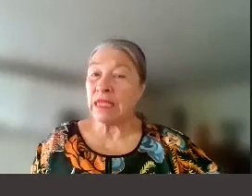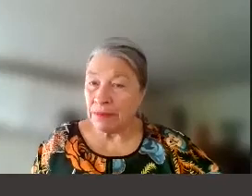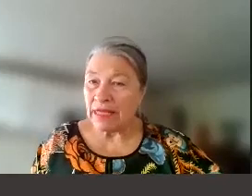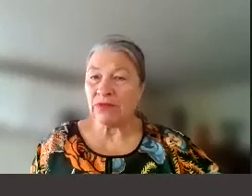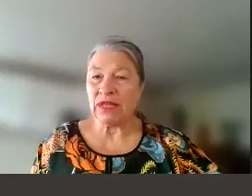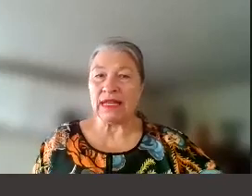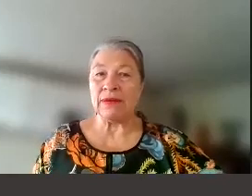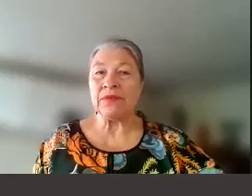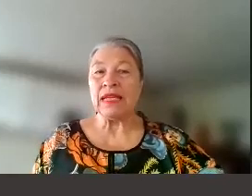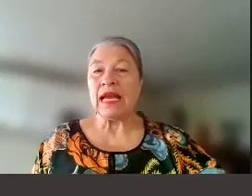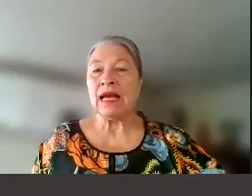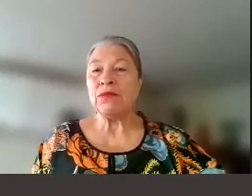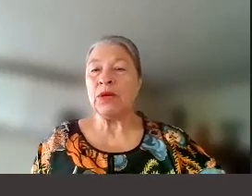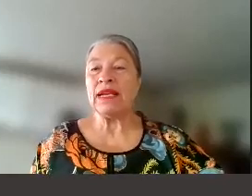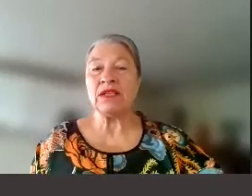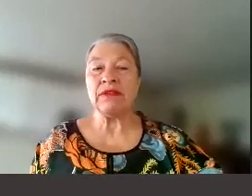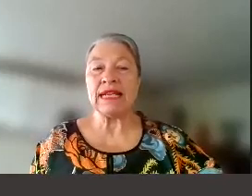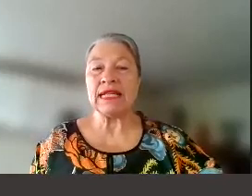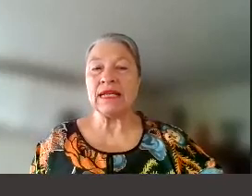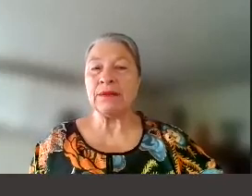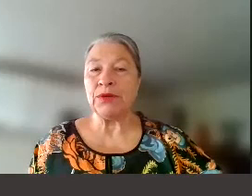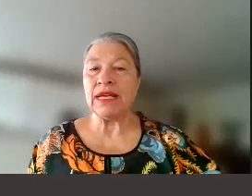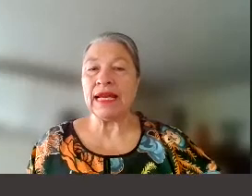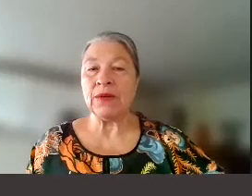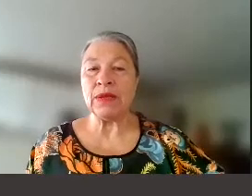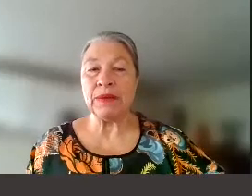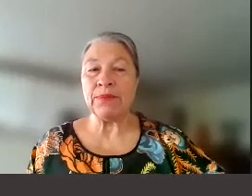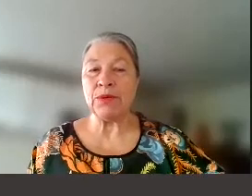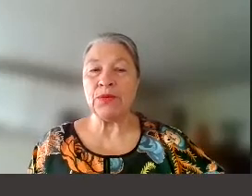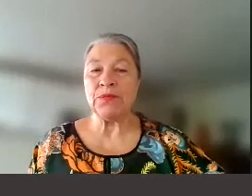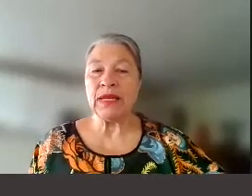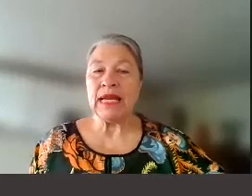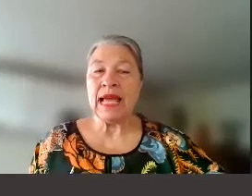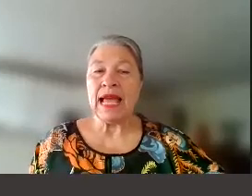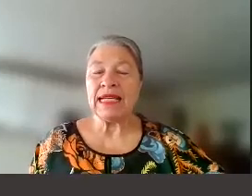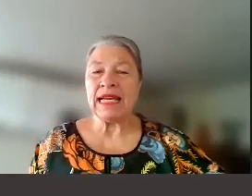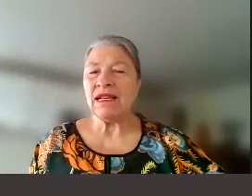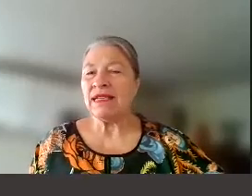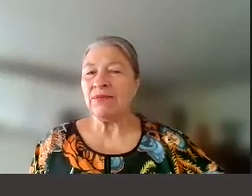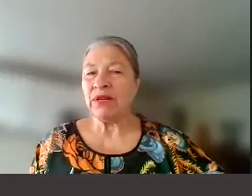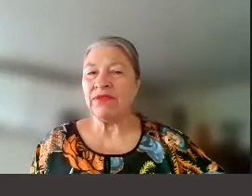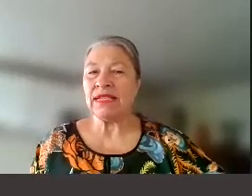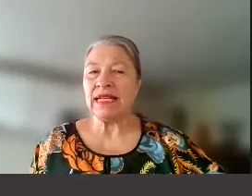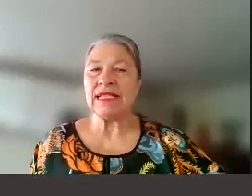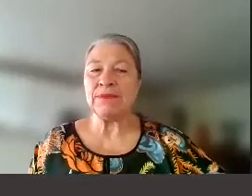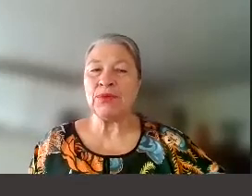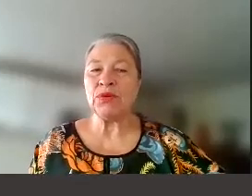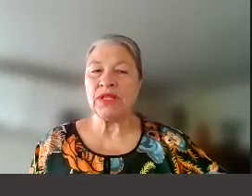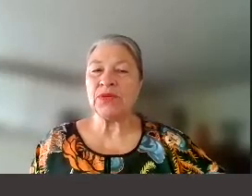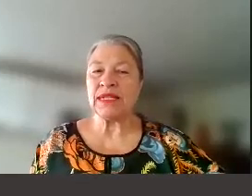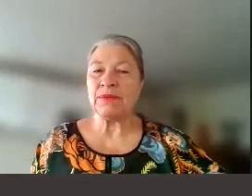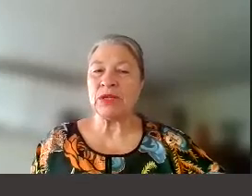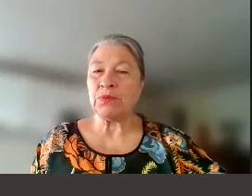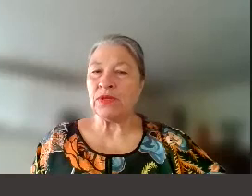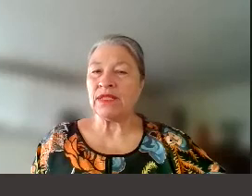and respectfully when interacting and communicating with people. And as I said previously, it's